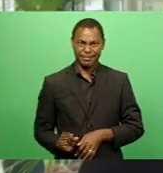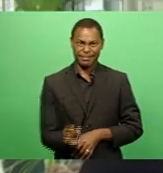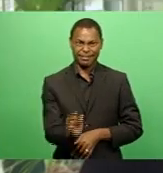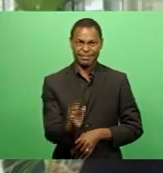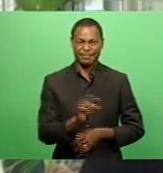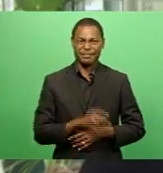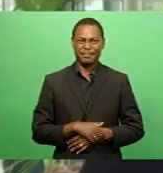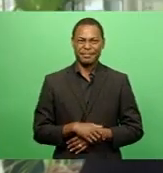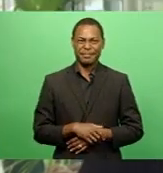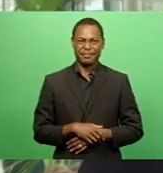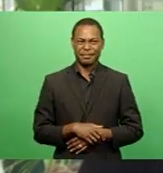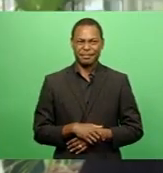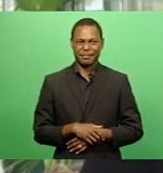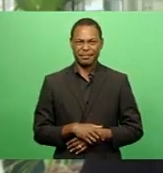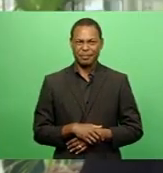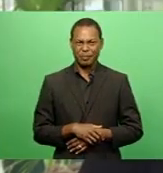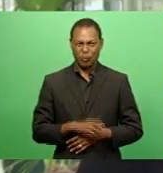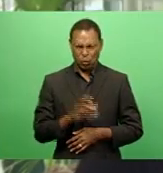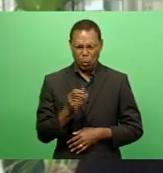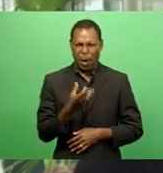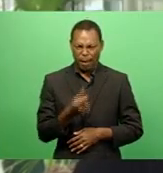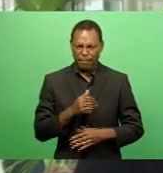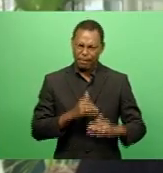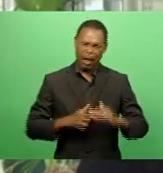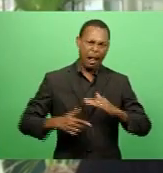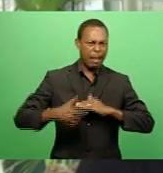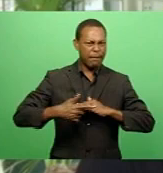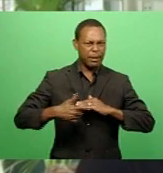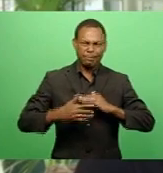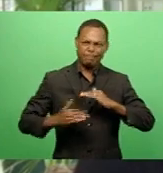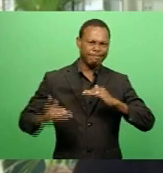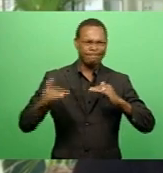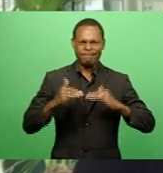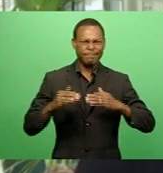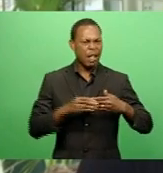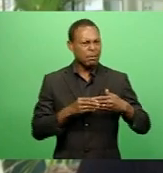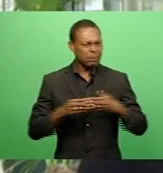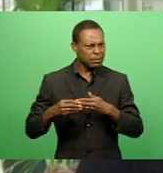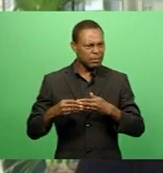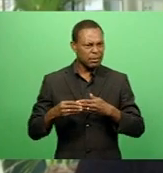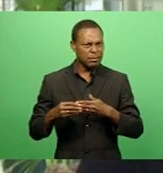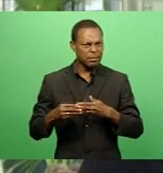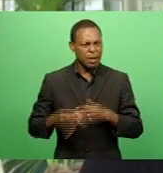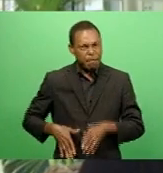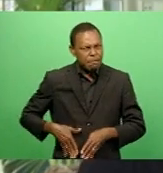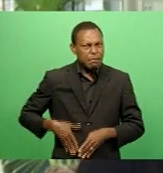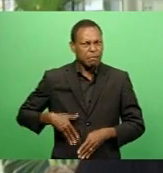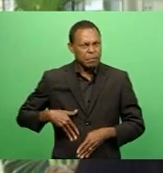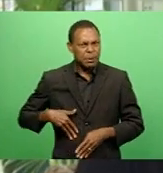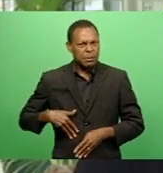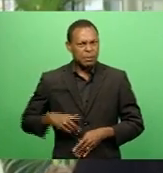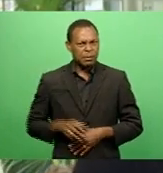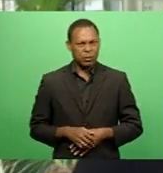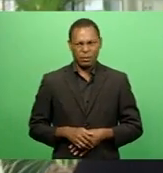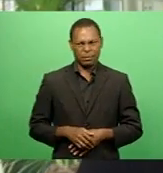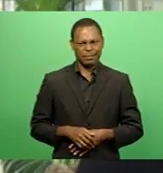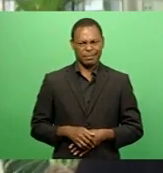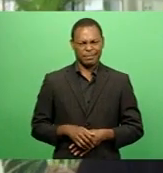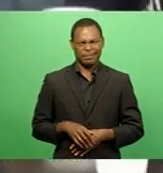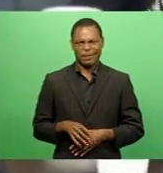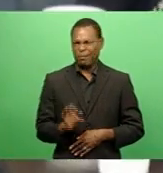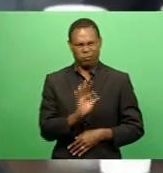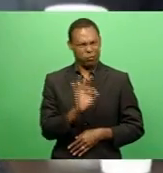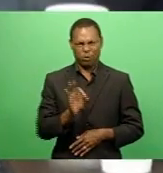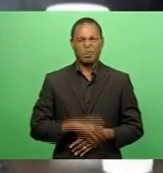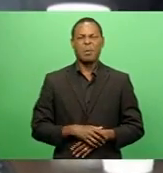to take a certain level of leadership, wherever you are, and you feel like you're expected not to, because maybe it's